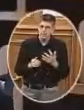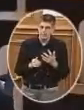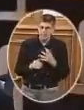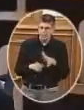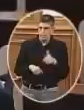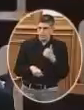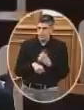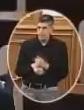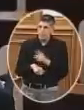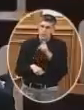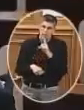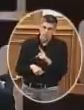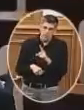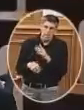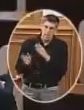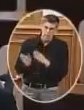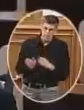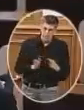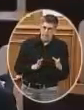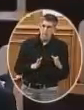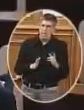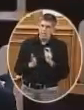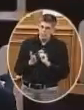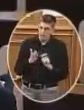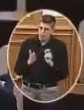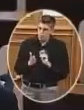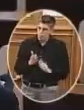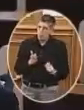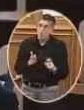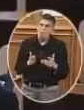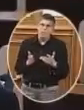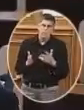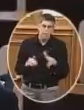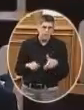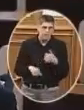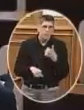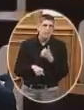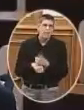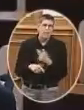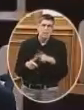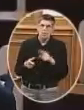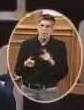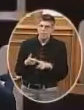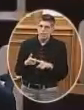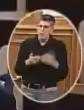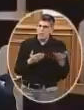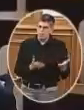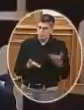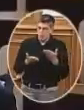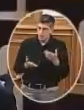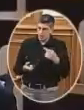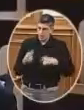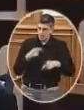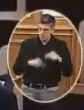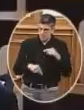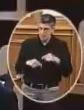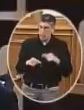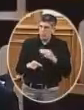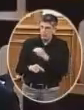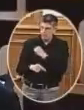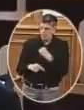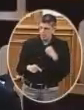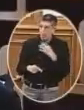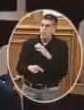was developed, written and drafted, and then brought that back to members of the council and the committee